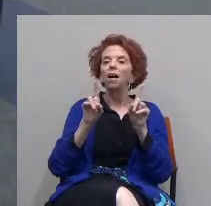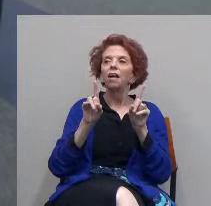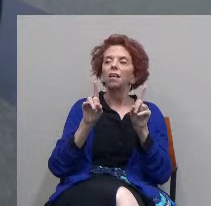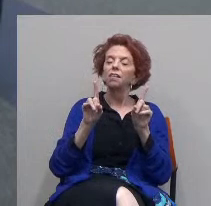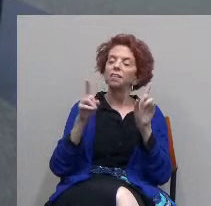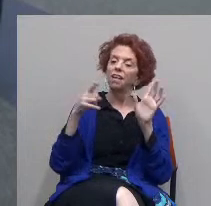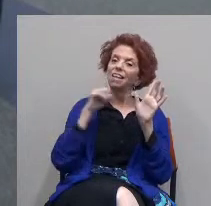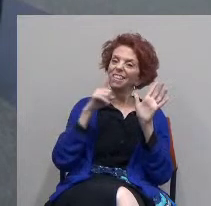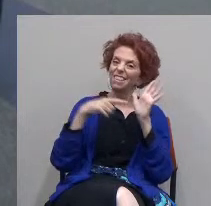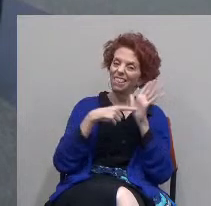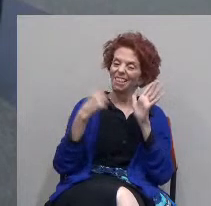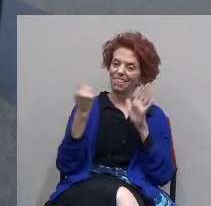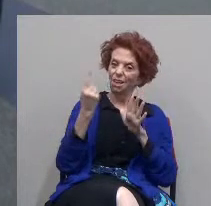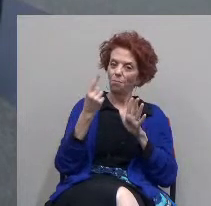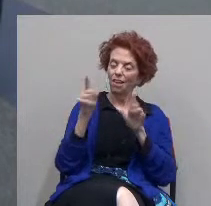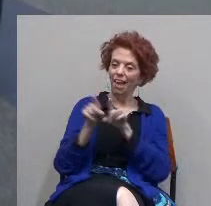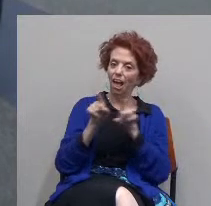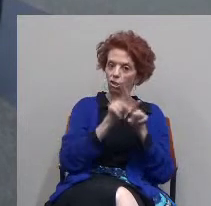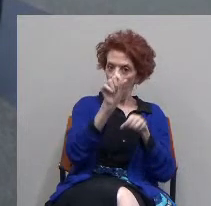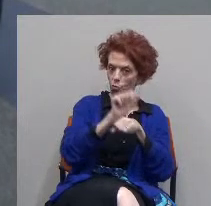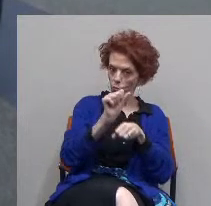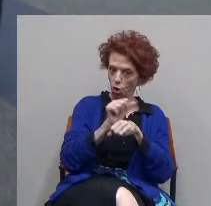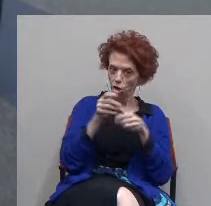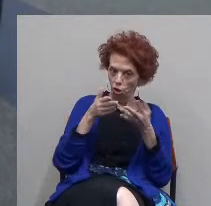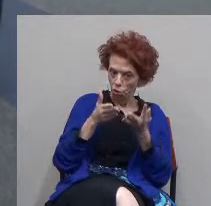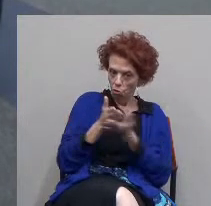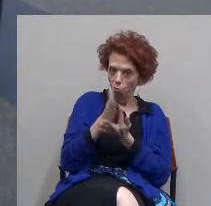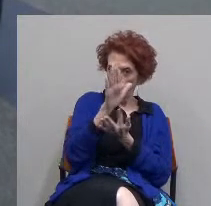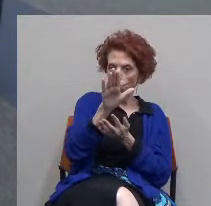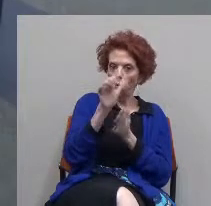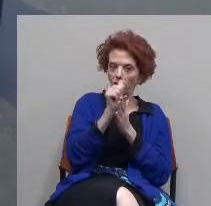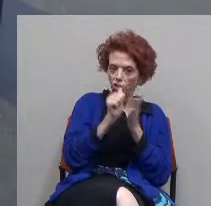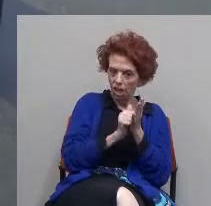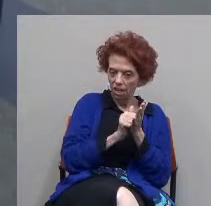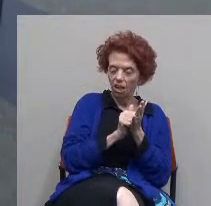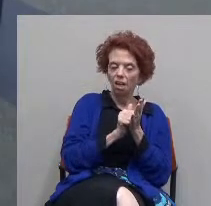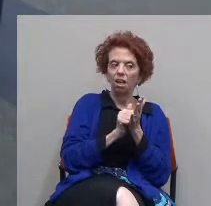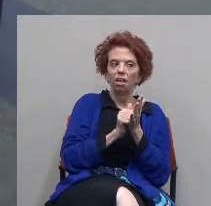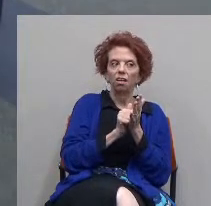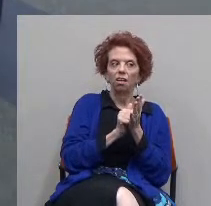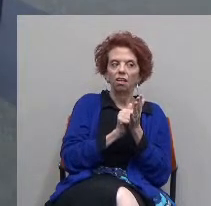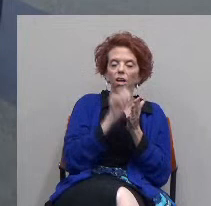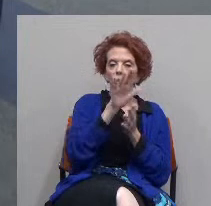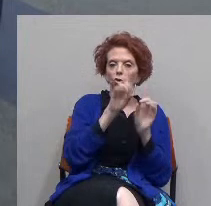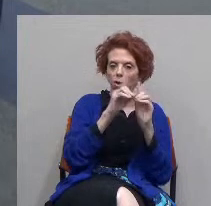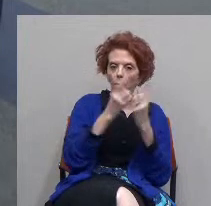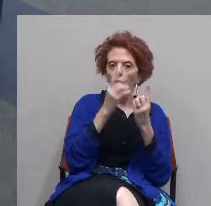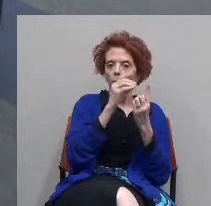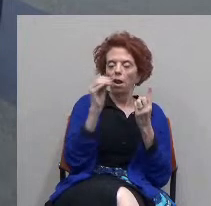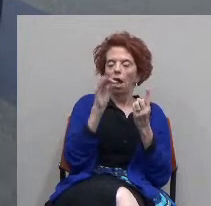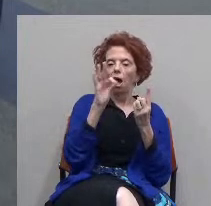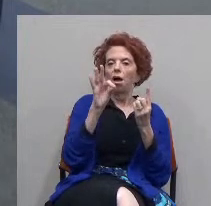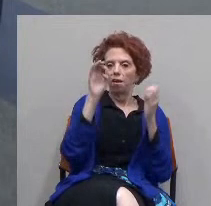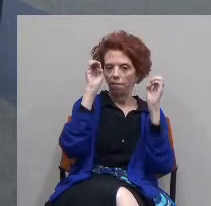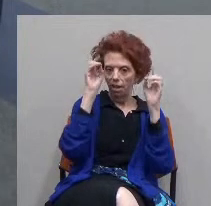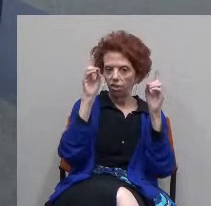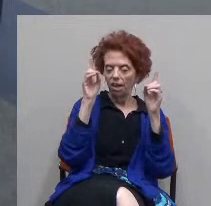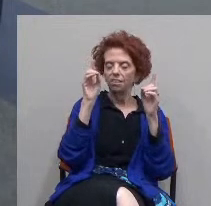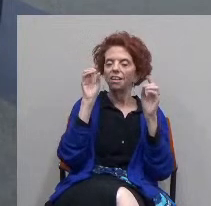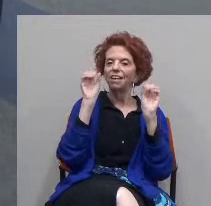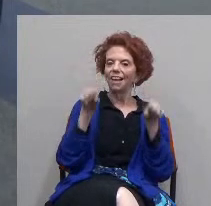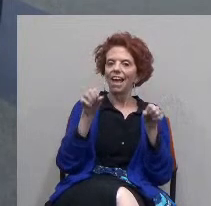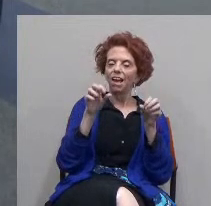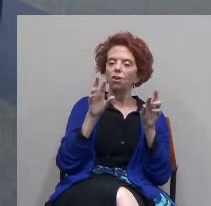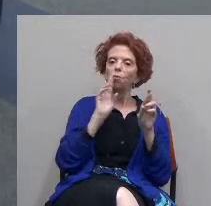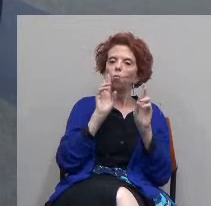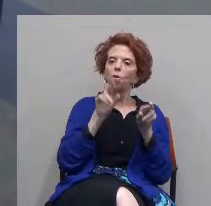that maybe as you're working through your agenda, your Department of Education that at least